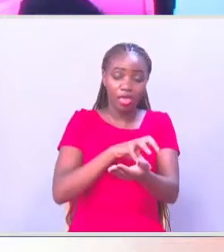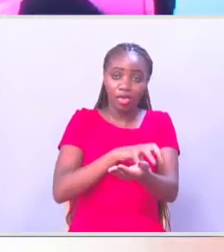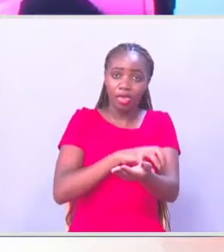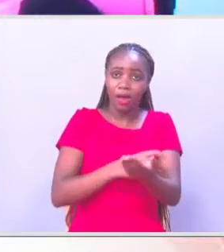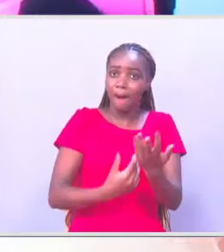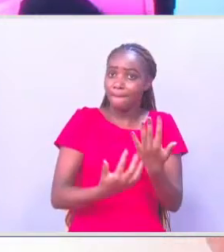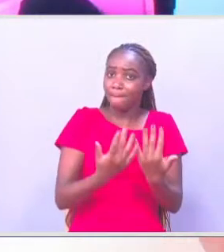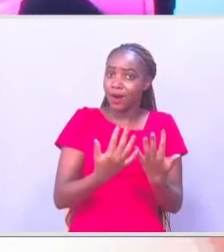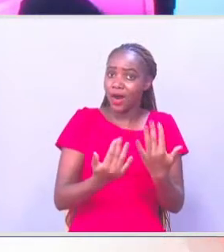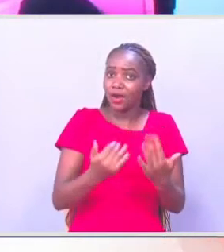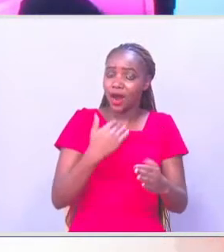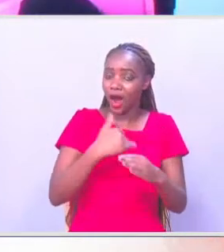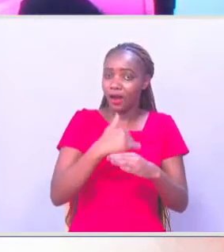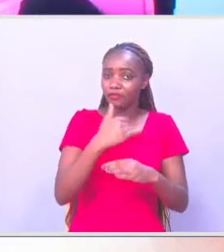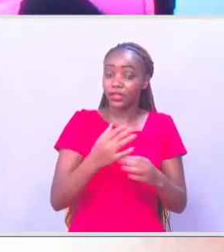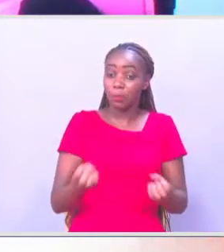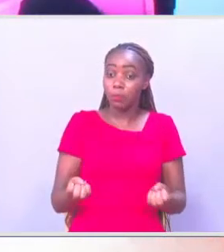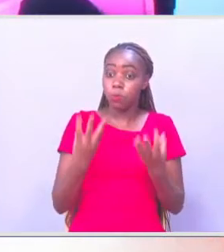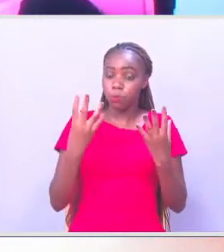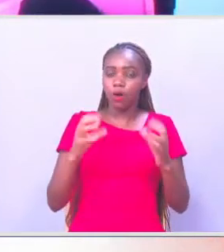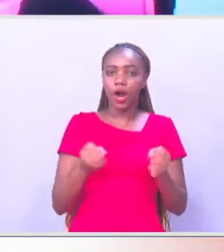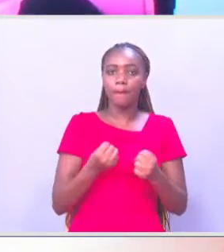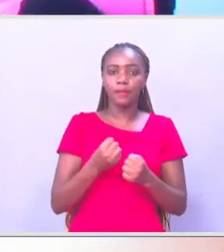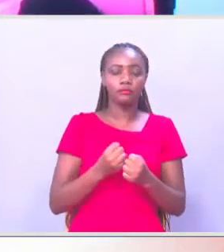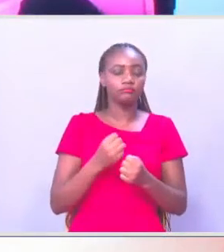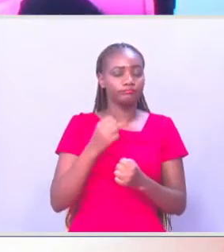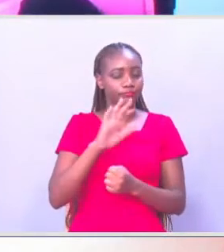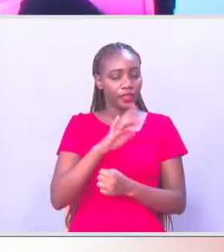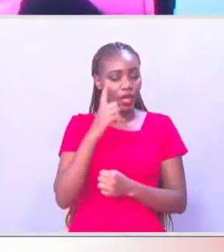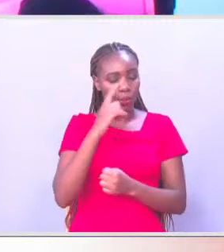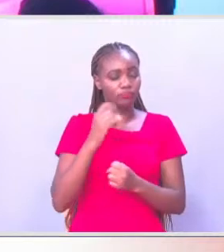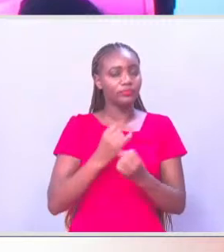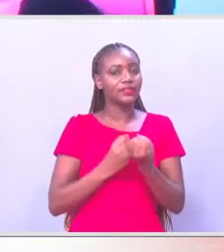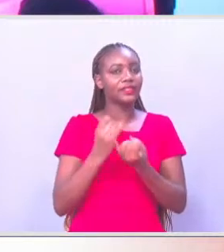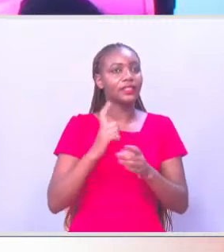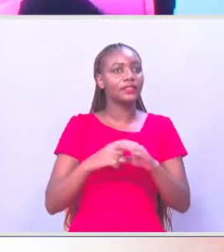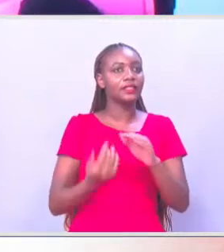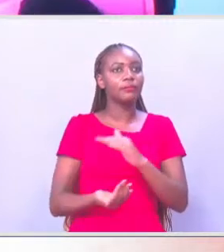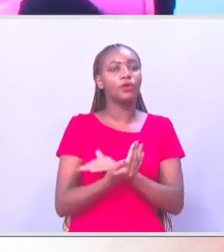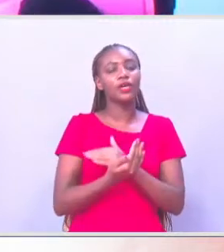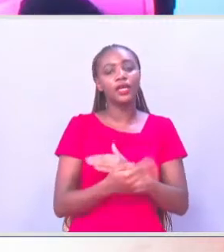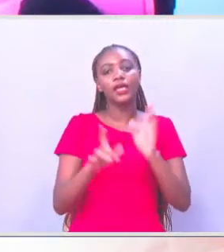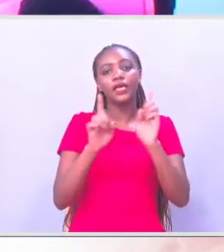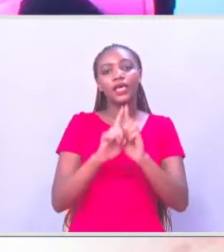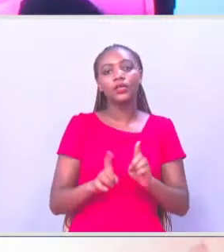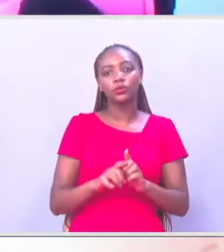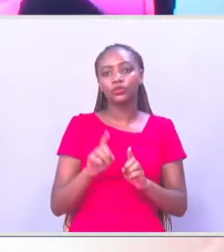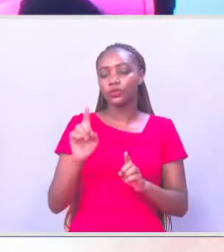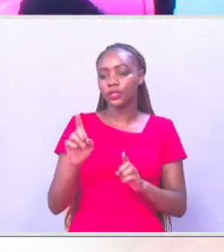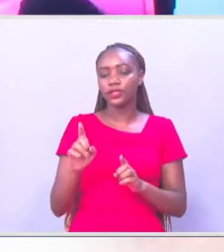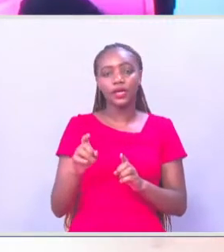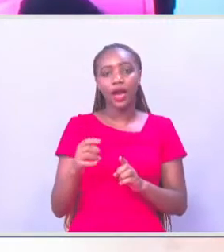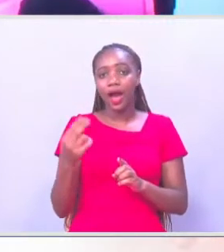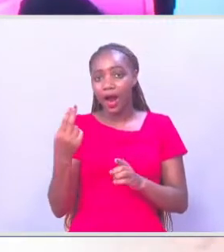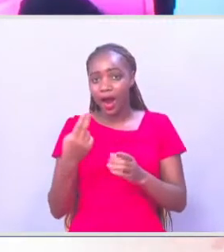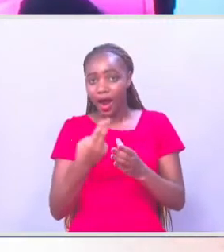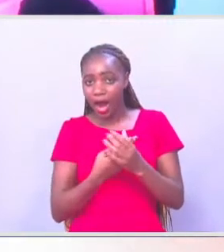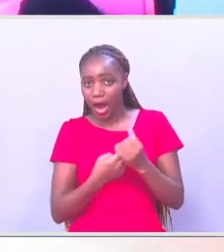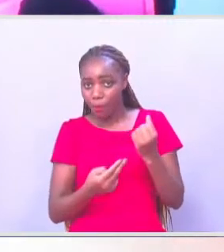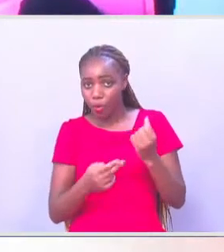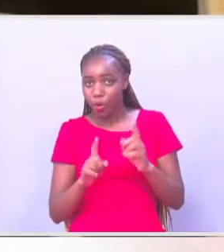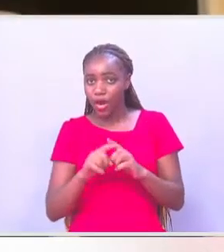injuries following an explosion at their home on Saturday morning. A couple and their 2-year-old baby were rushed to Mama